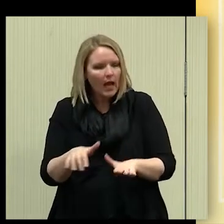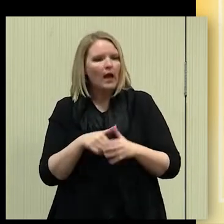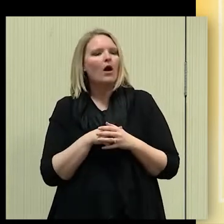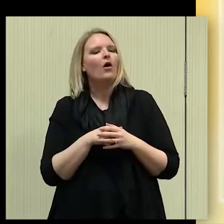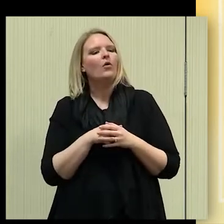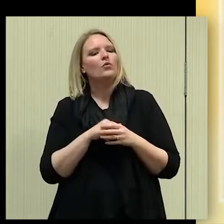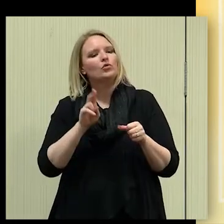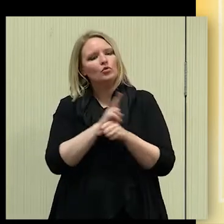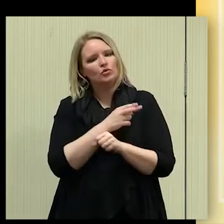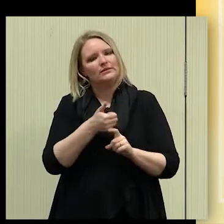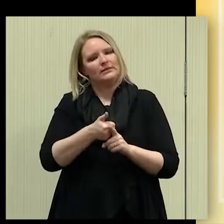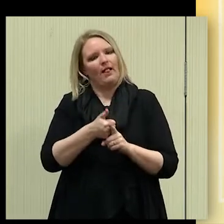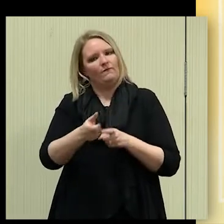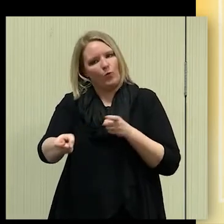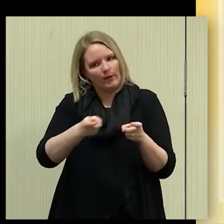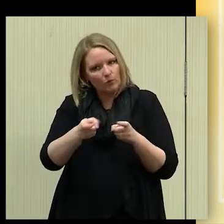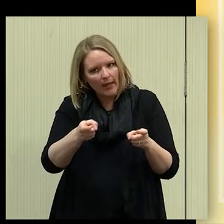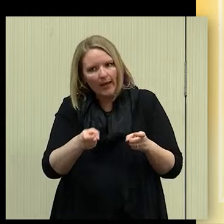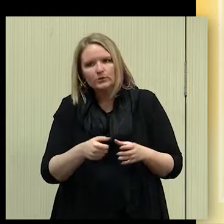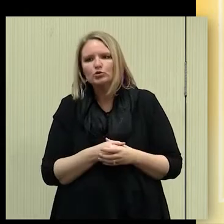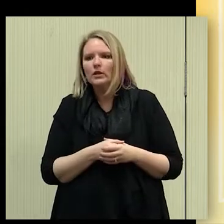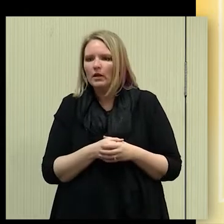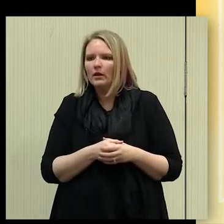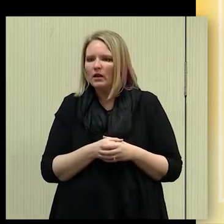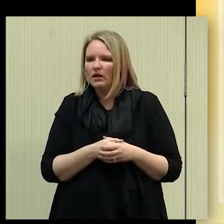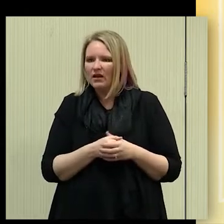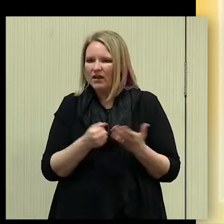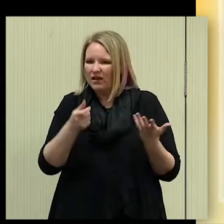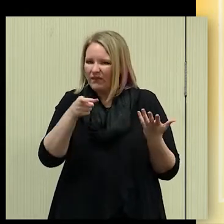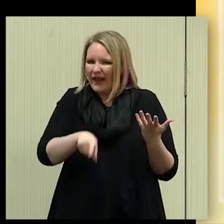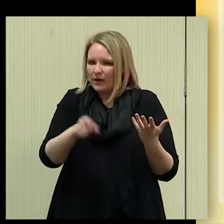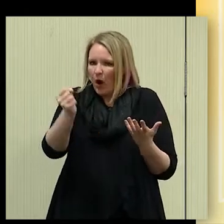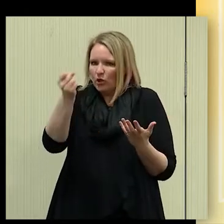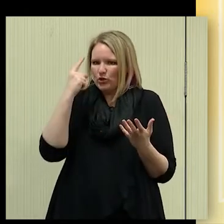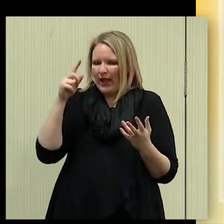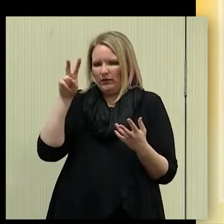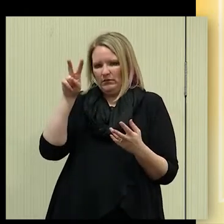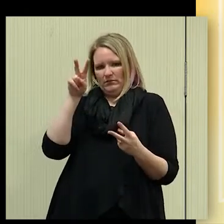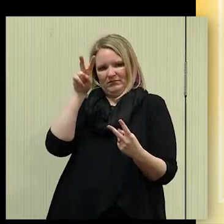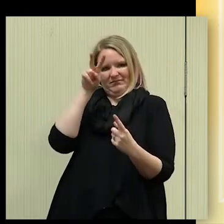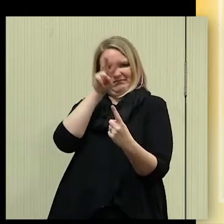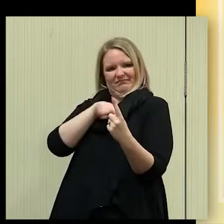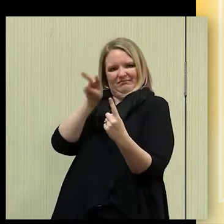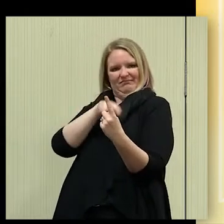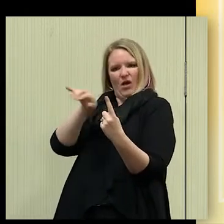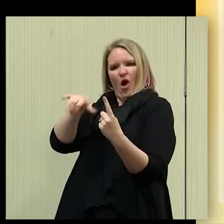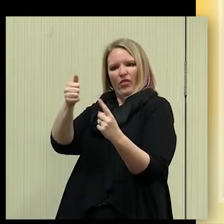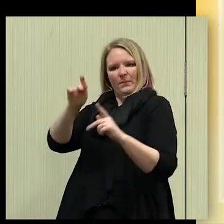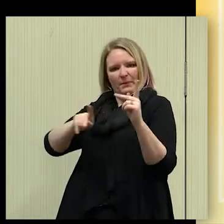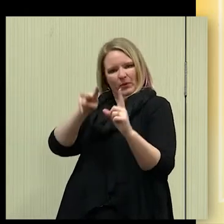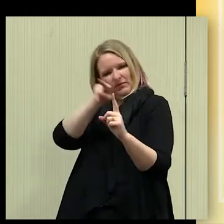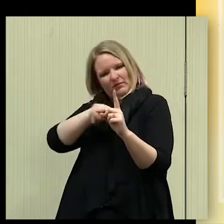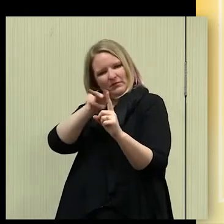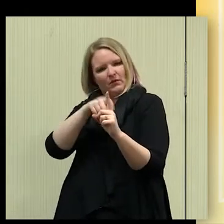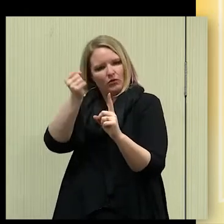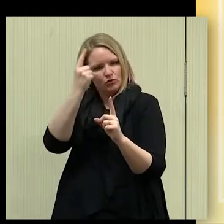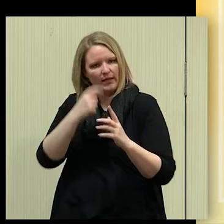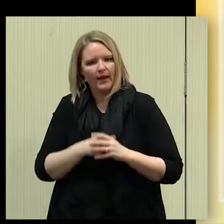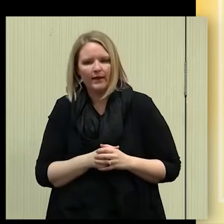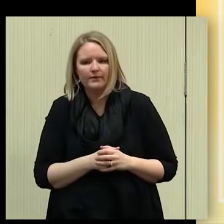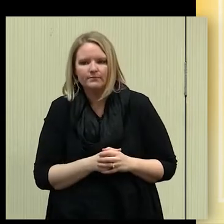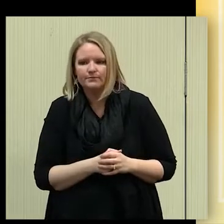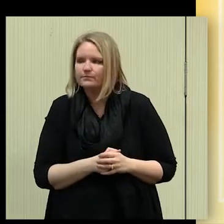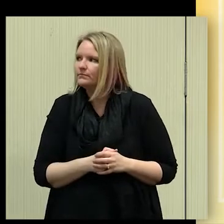to use self-regulation. So there's, and understand and read their own cues as well as read others.